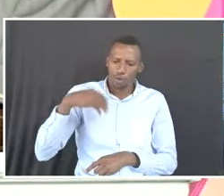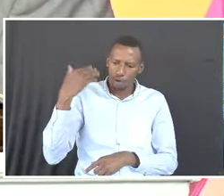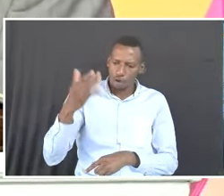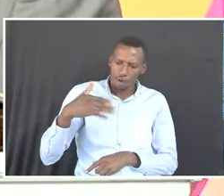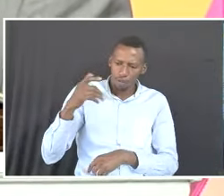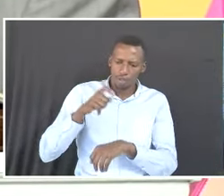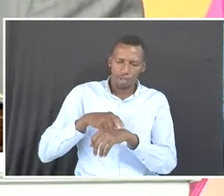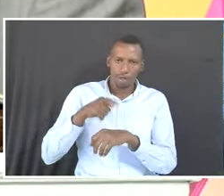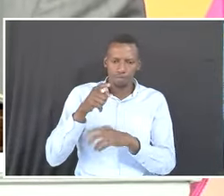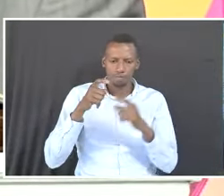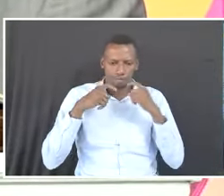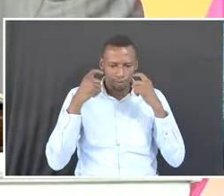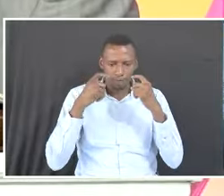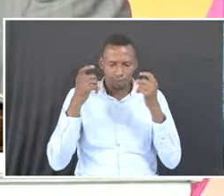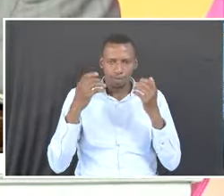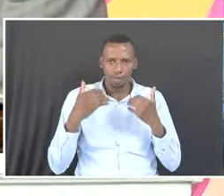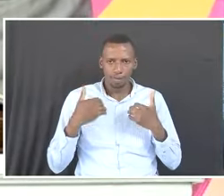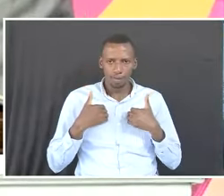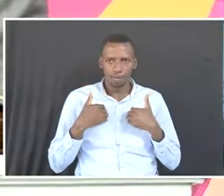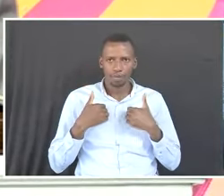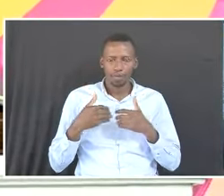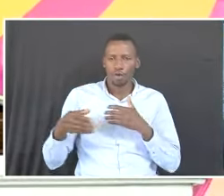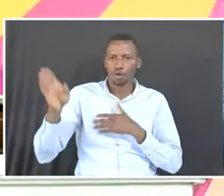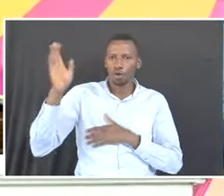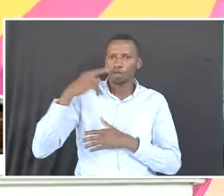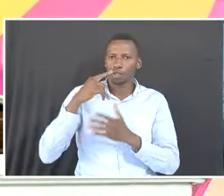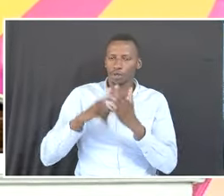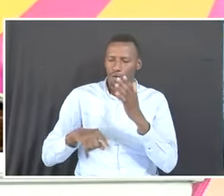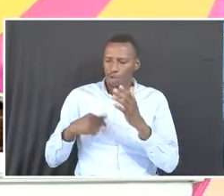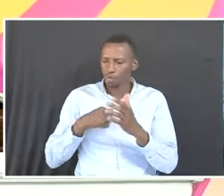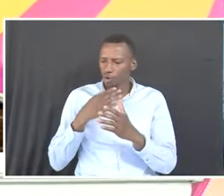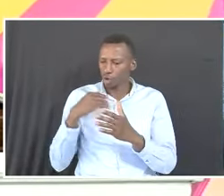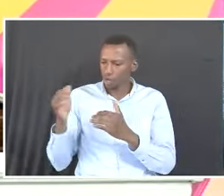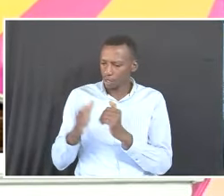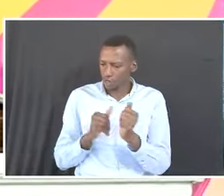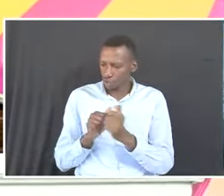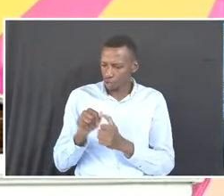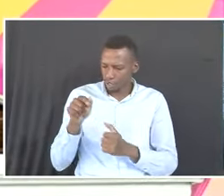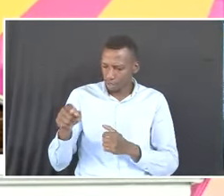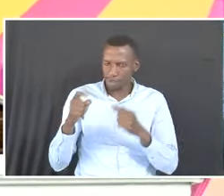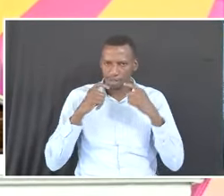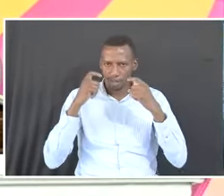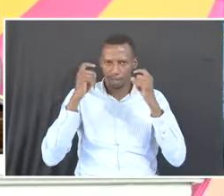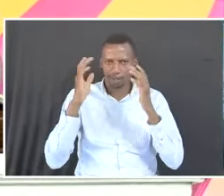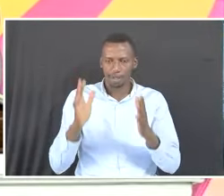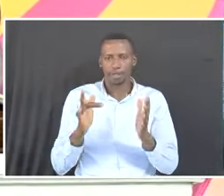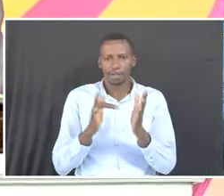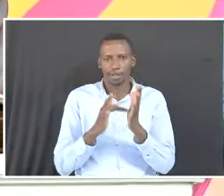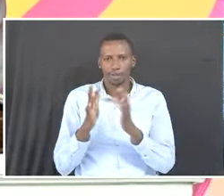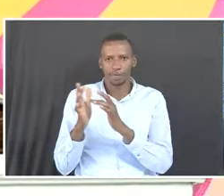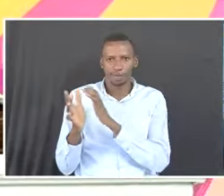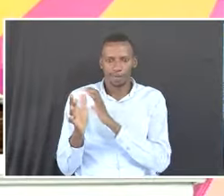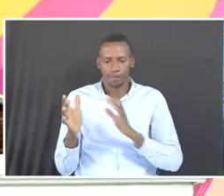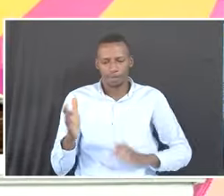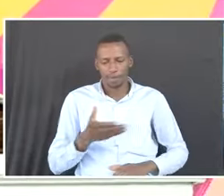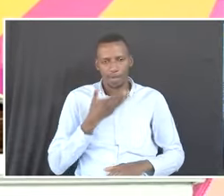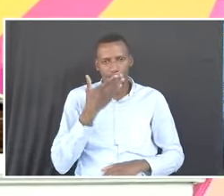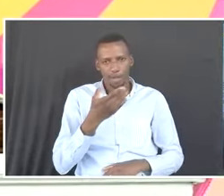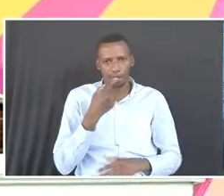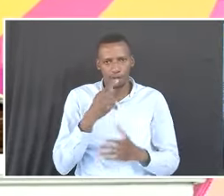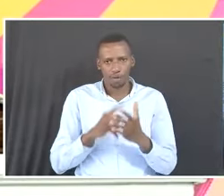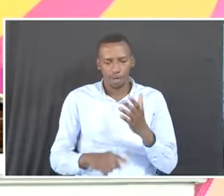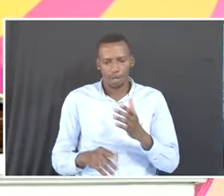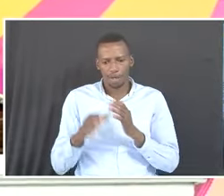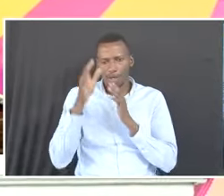commit sin and God says, I want to destroy this sinner, Jesus Christ the Son stands and says, my Father,